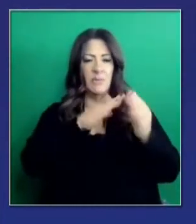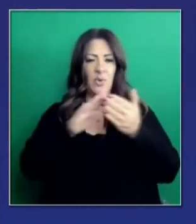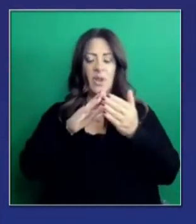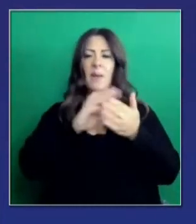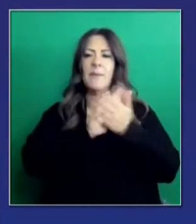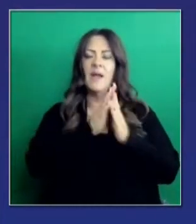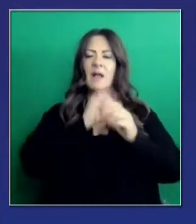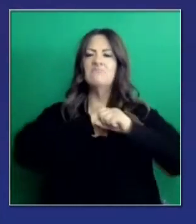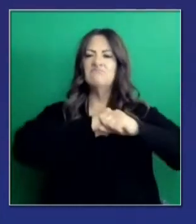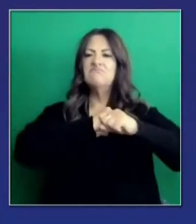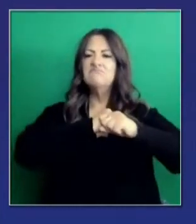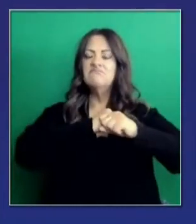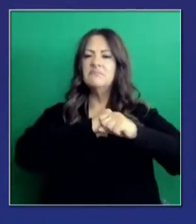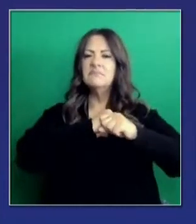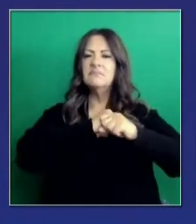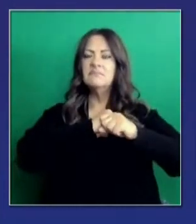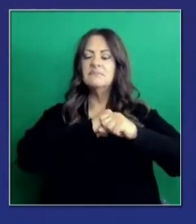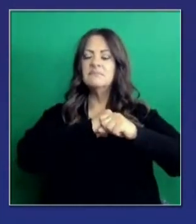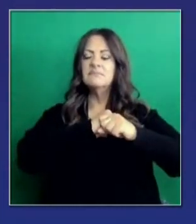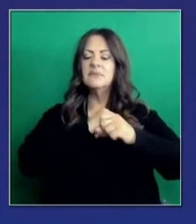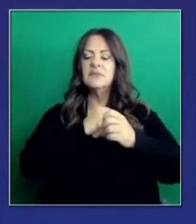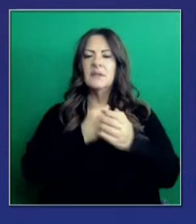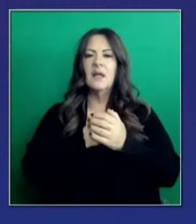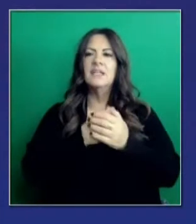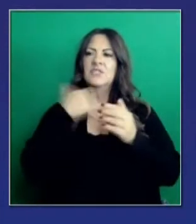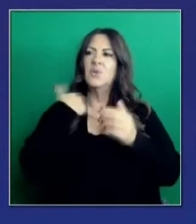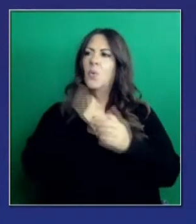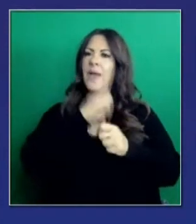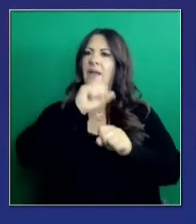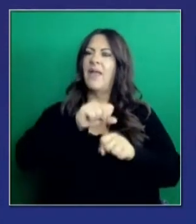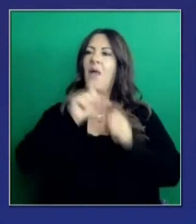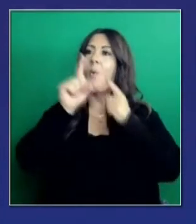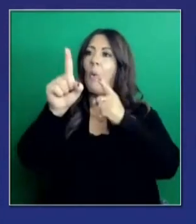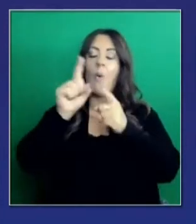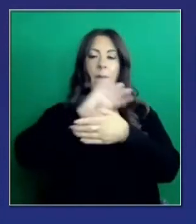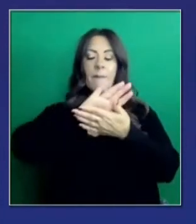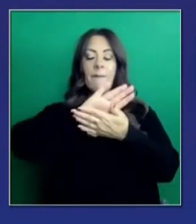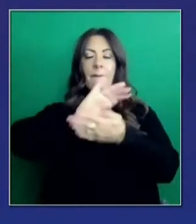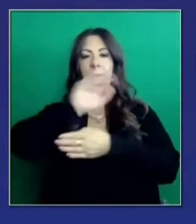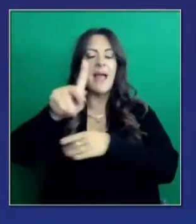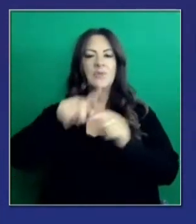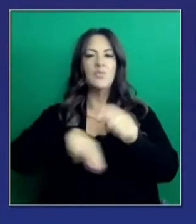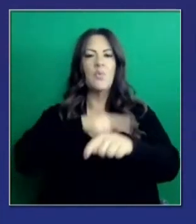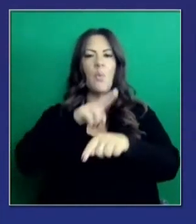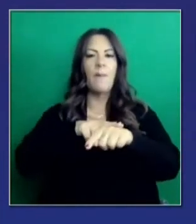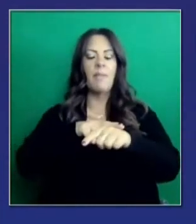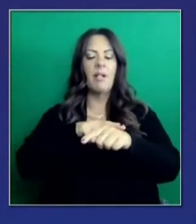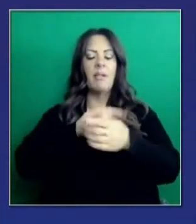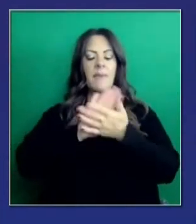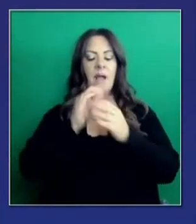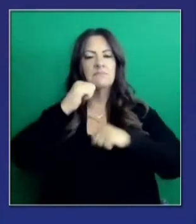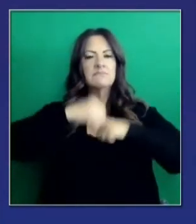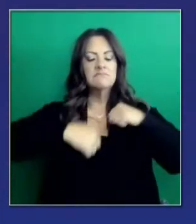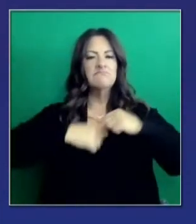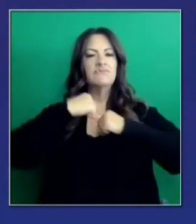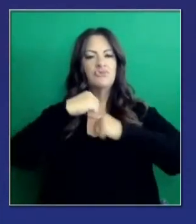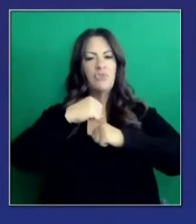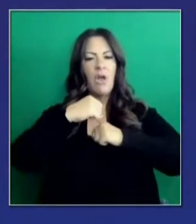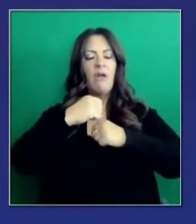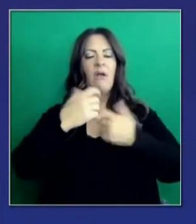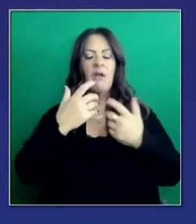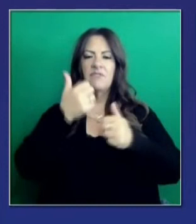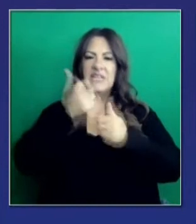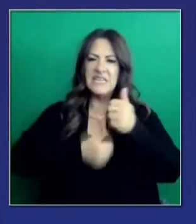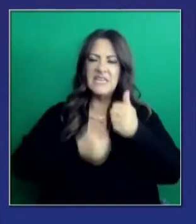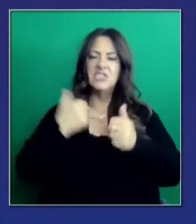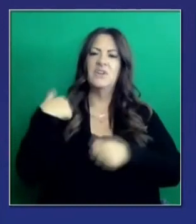can go back to some semblance of the new normal with all the resiliency that now resides within each and every one of us,